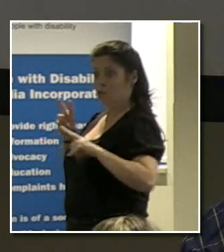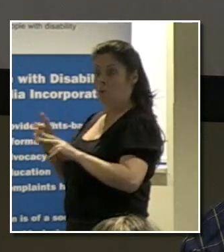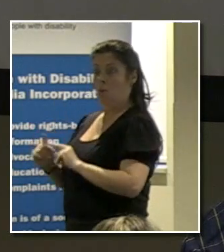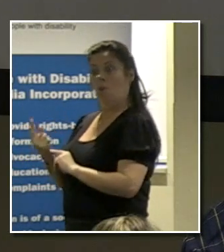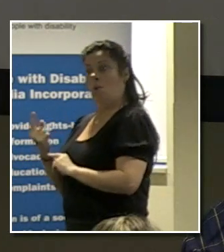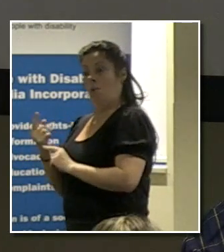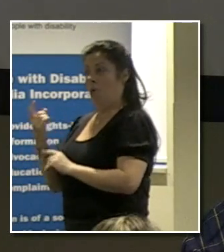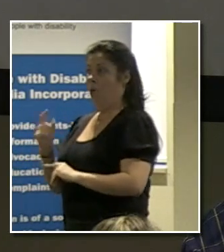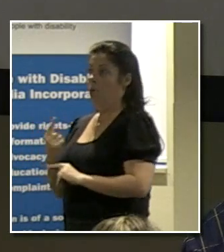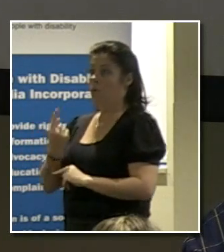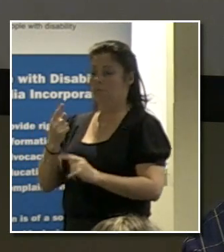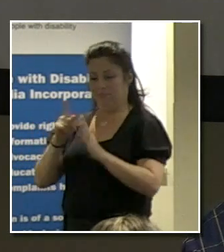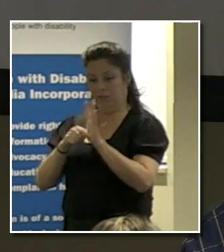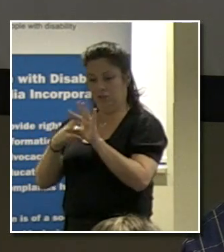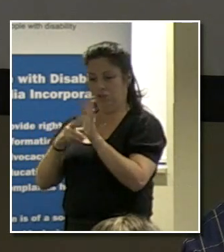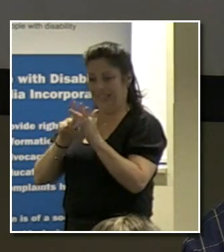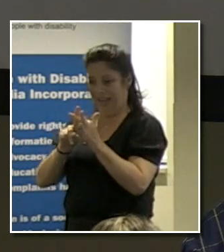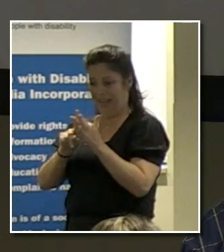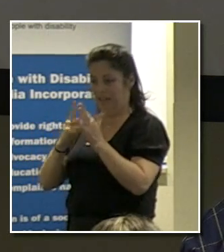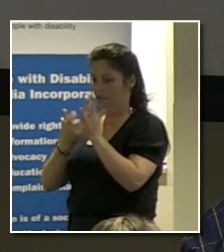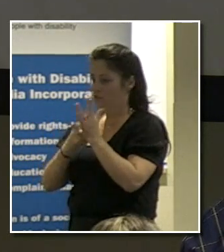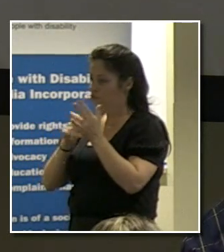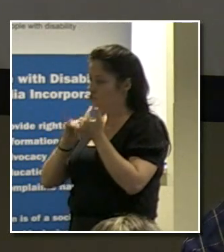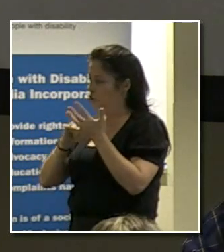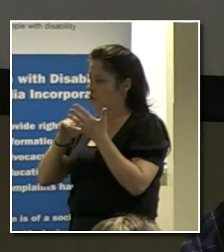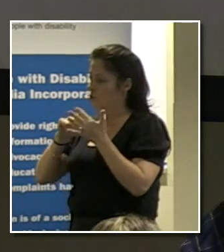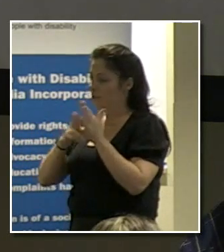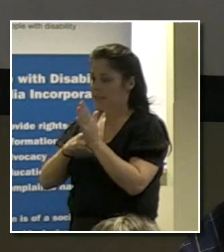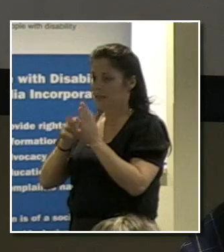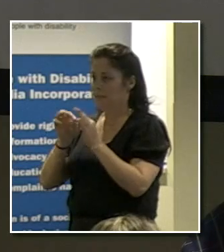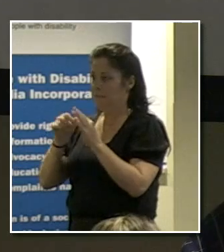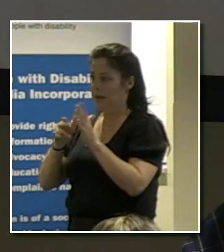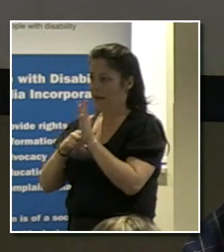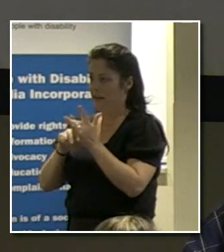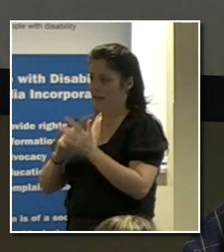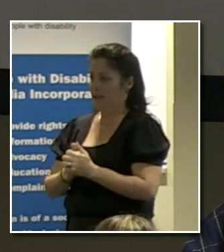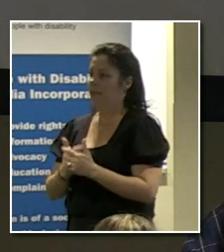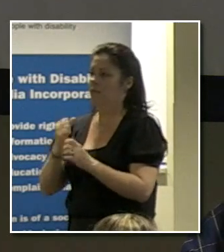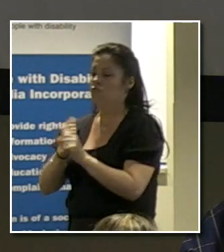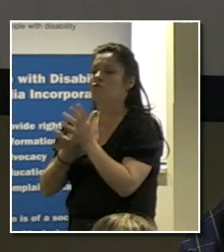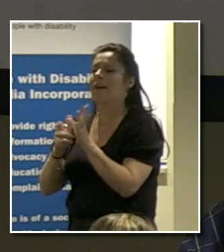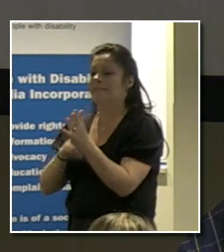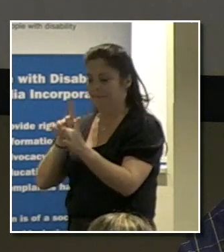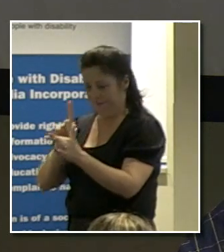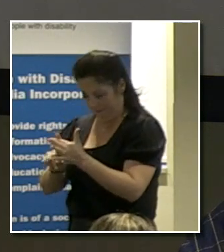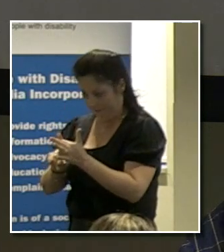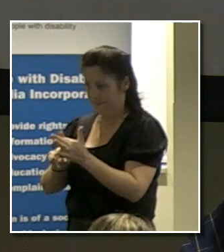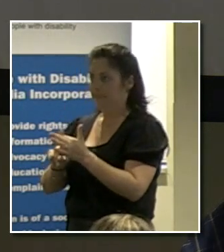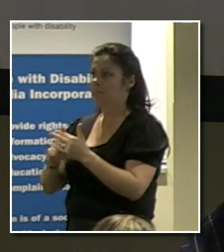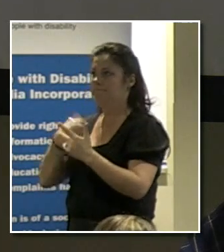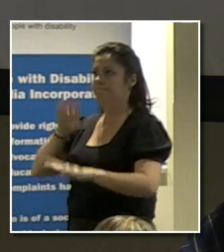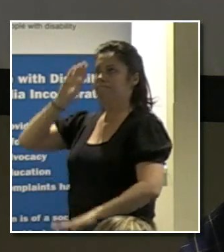by Jane Rosengrave, who is on the cover of our annual report, a really remarkable personal witness for